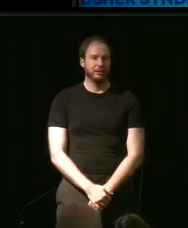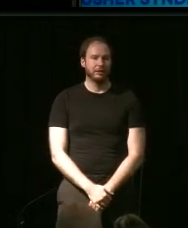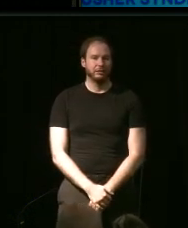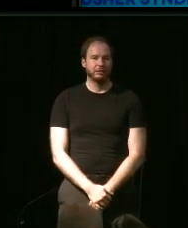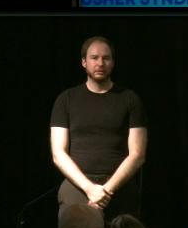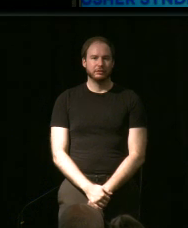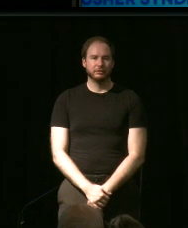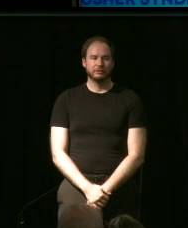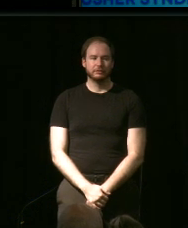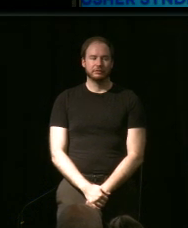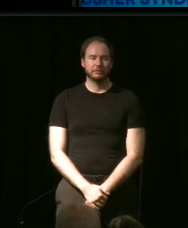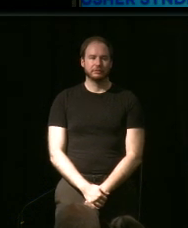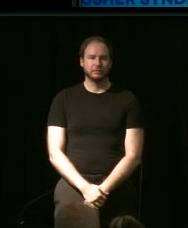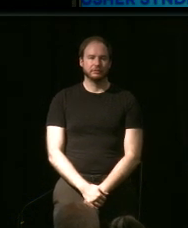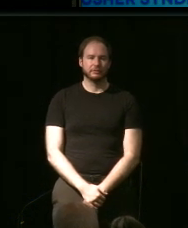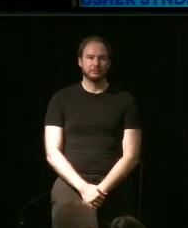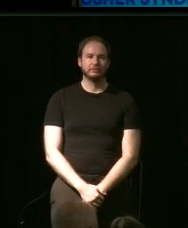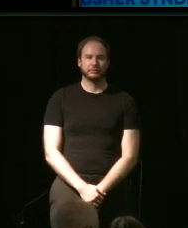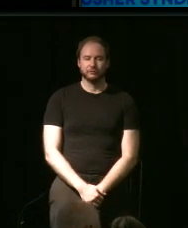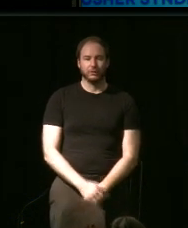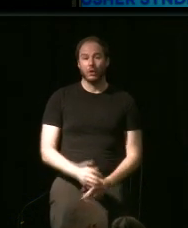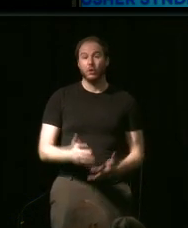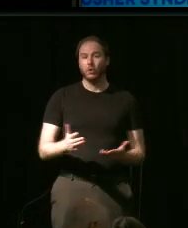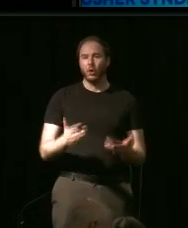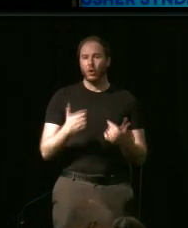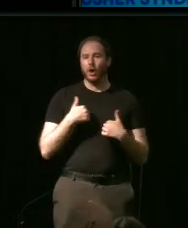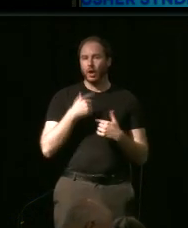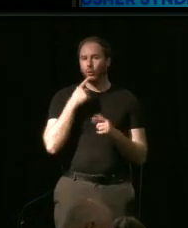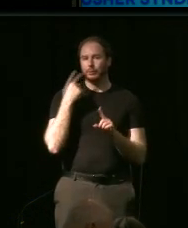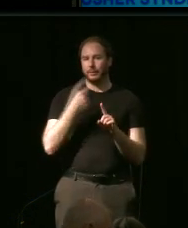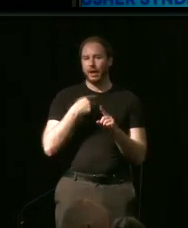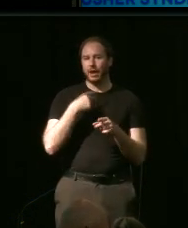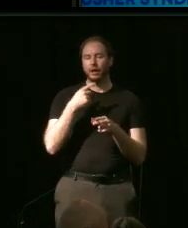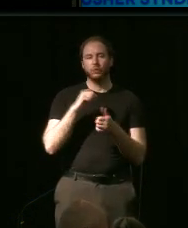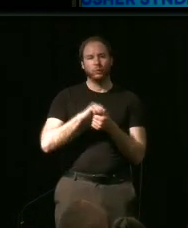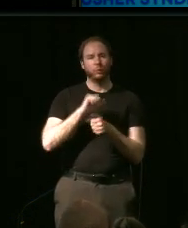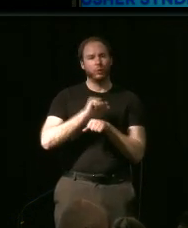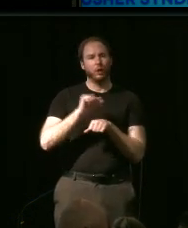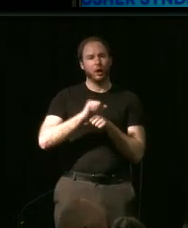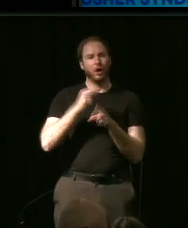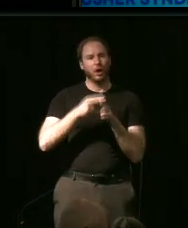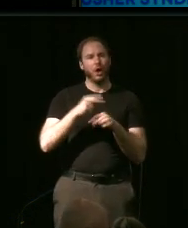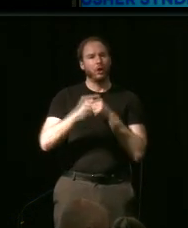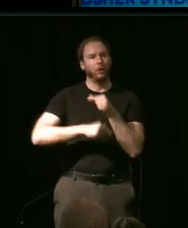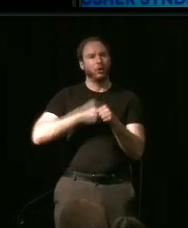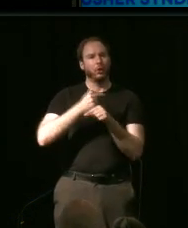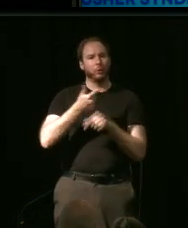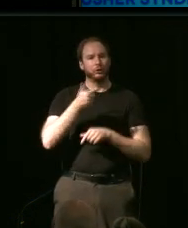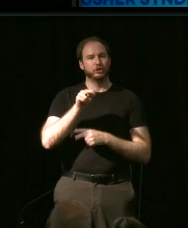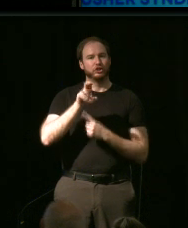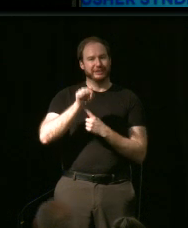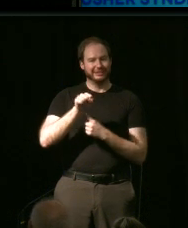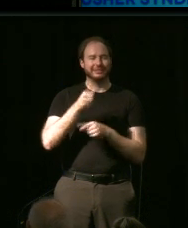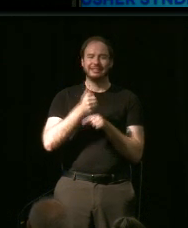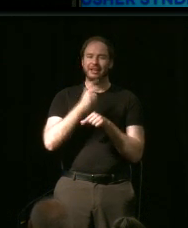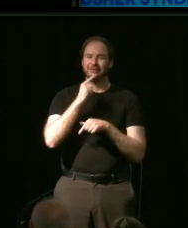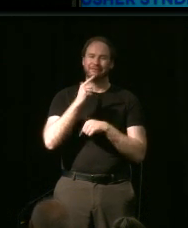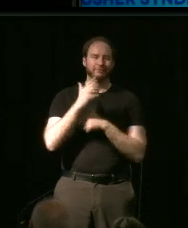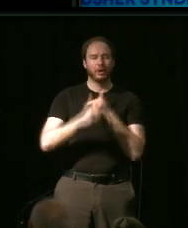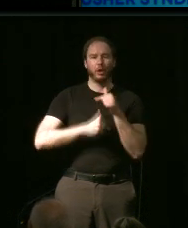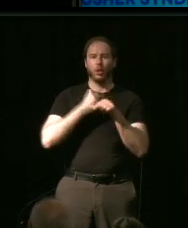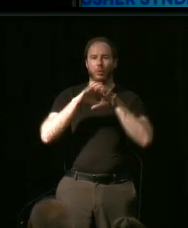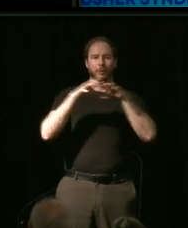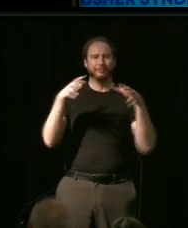So just right off the top, I work for Global Genes. Global Genes is a global kind of umbrella patient